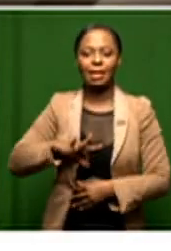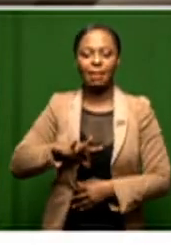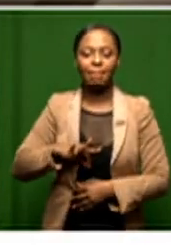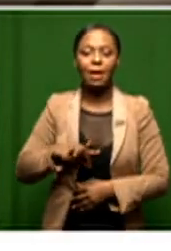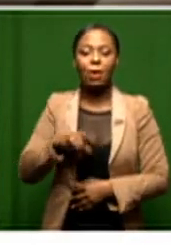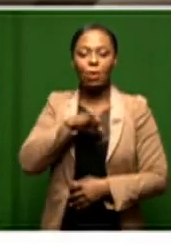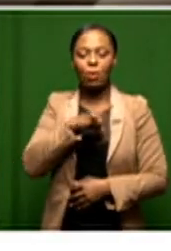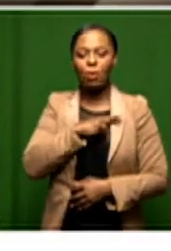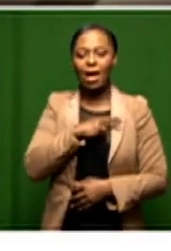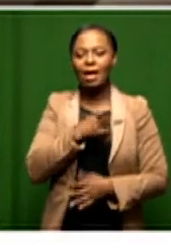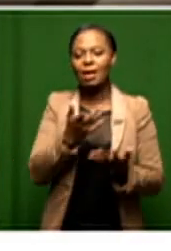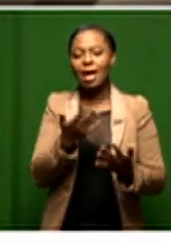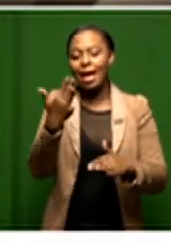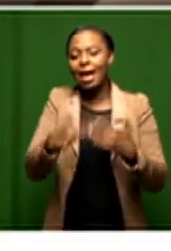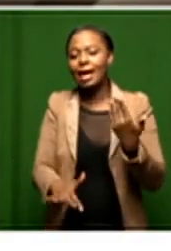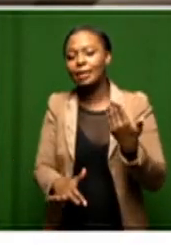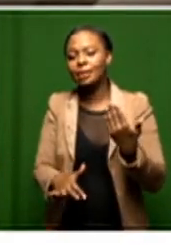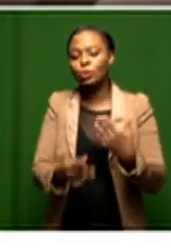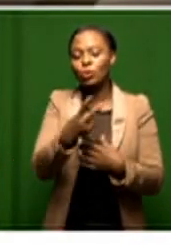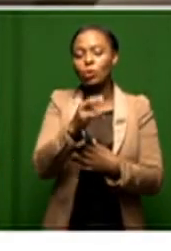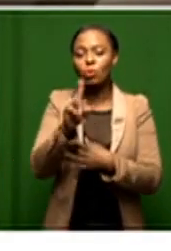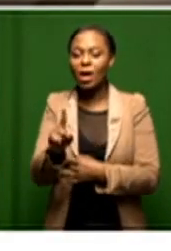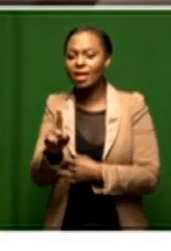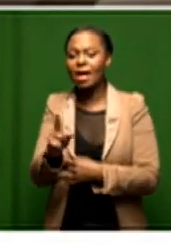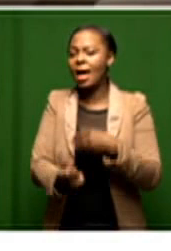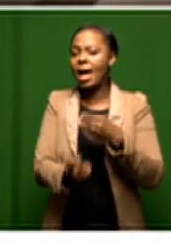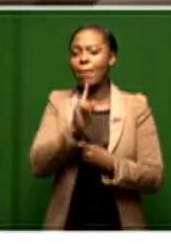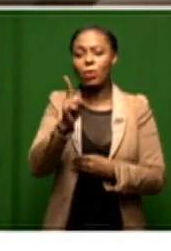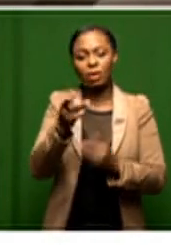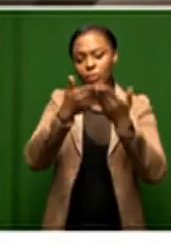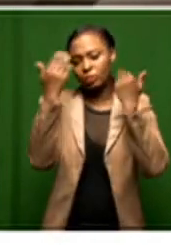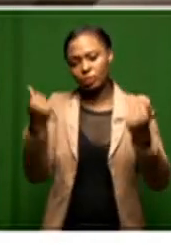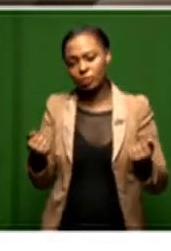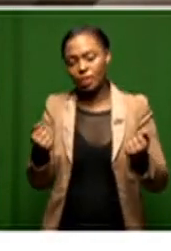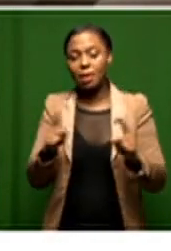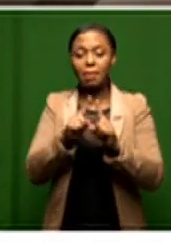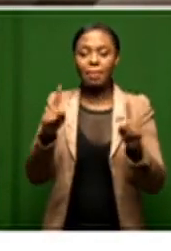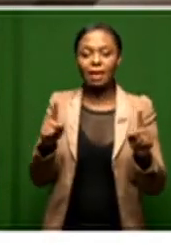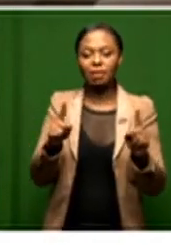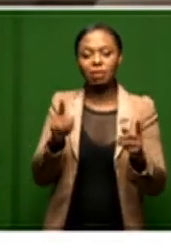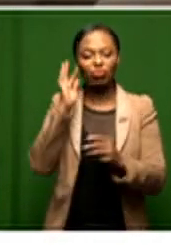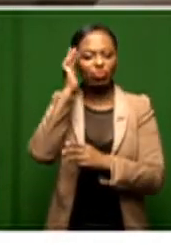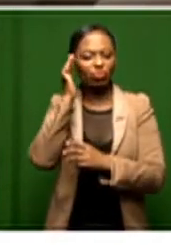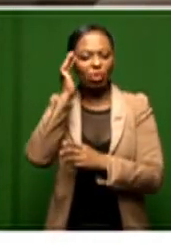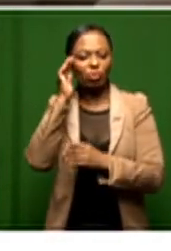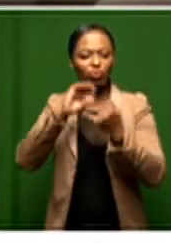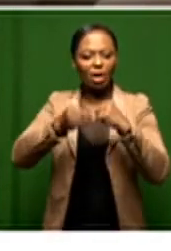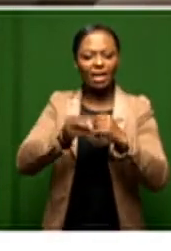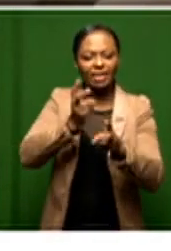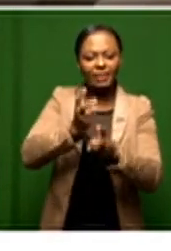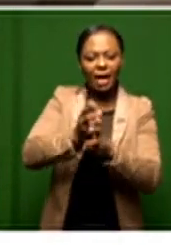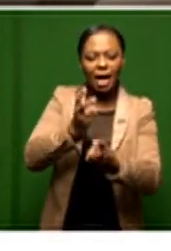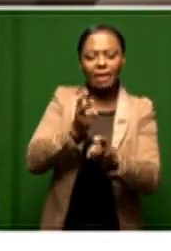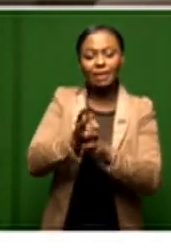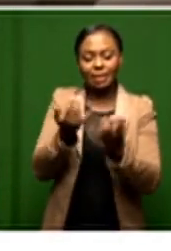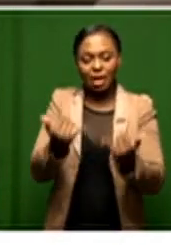where schemes will end at the end of 21 now. The actuarial projections are quite difficult at this